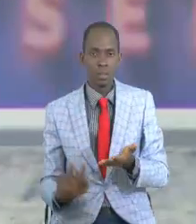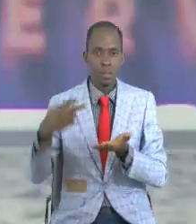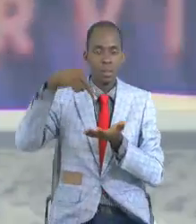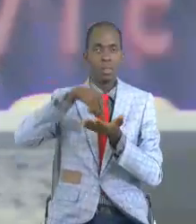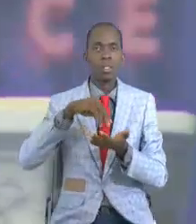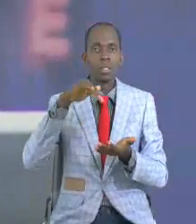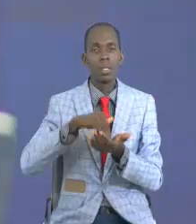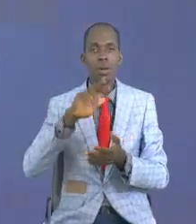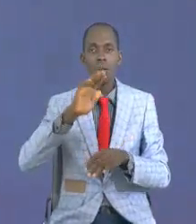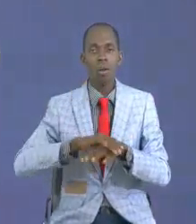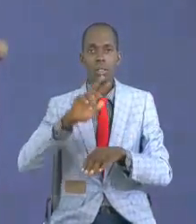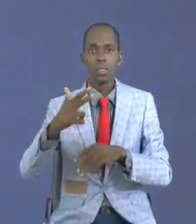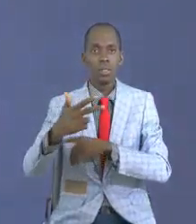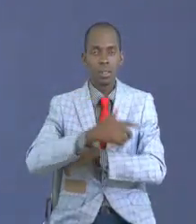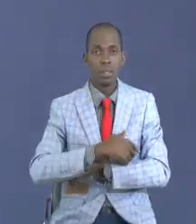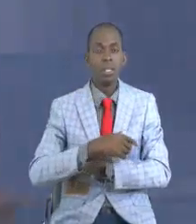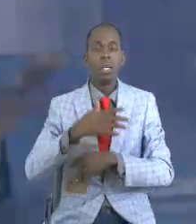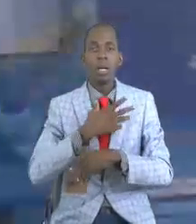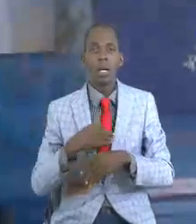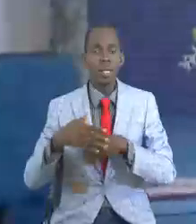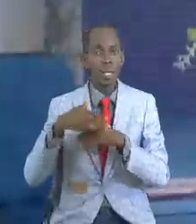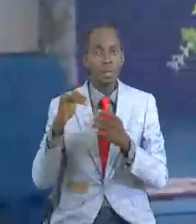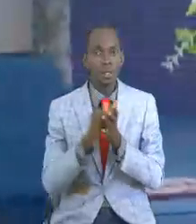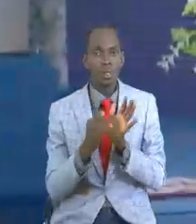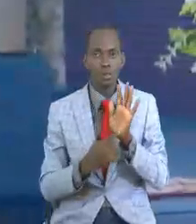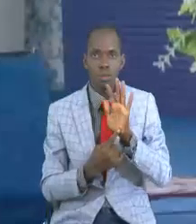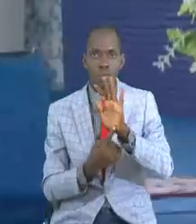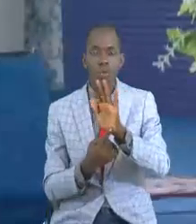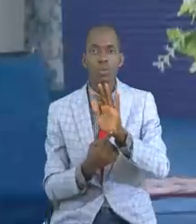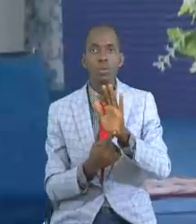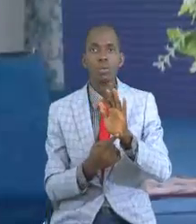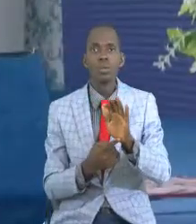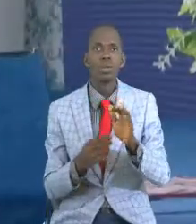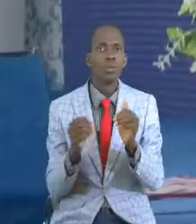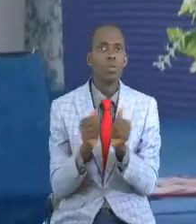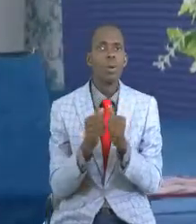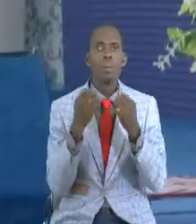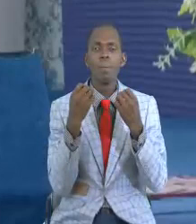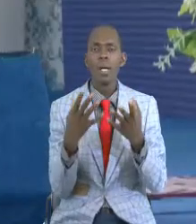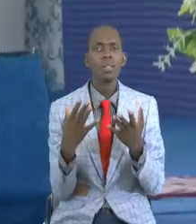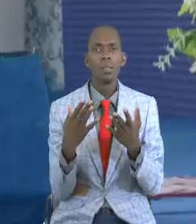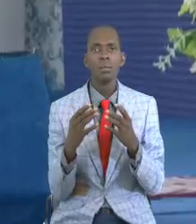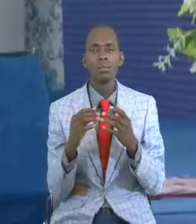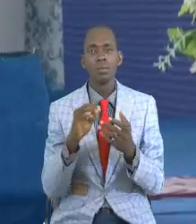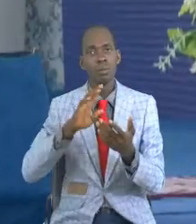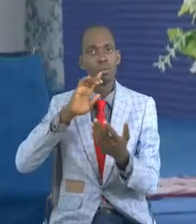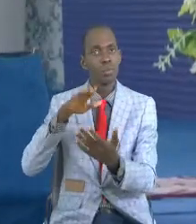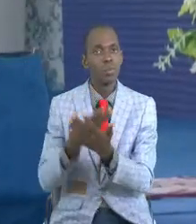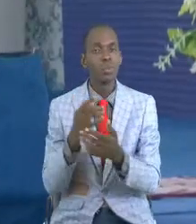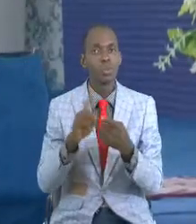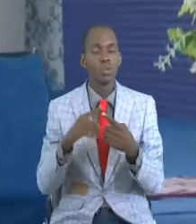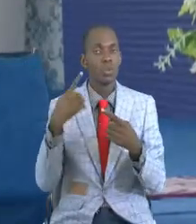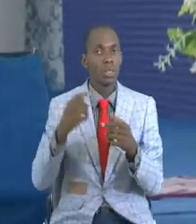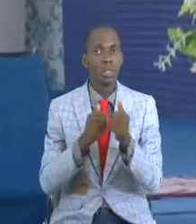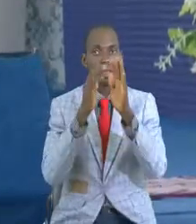And then after showing himself with many infallible proofs unto his disciples, he went to heaven and